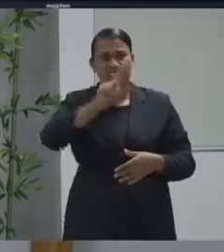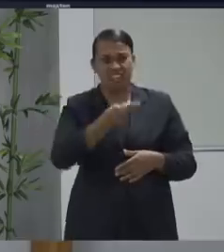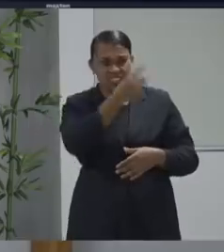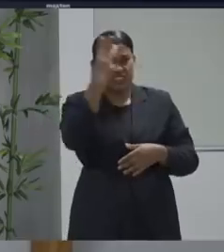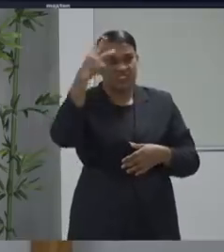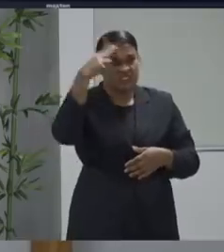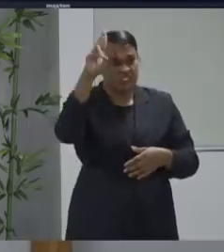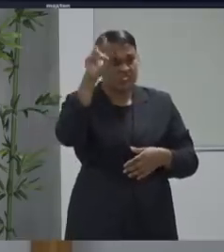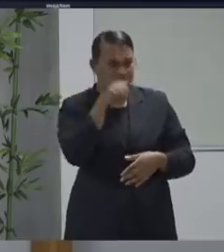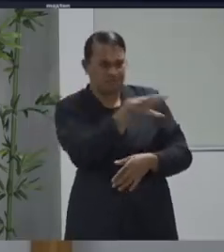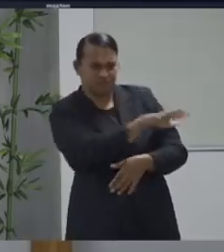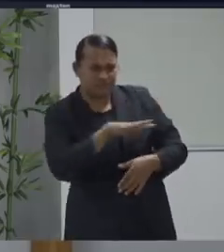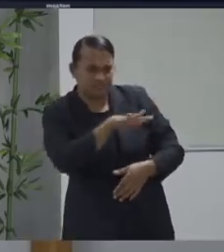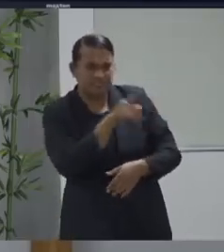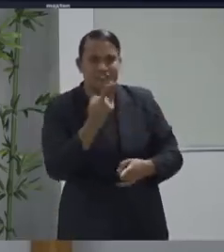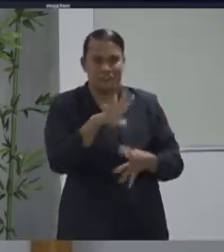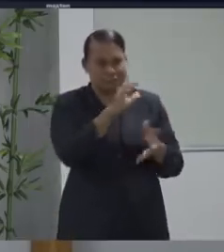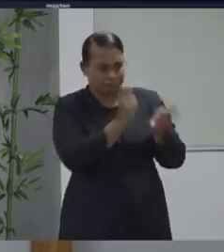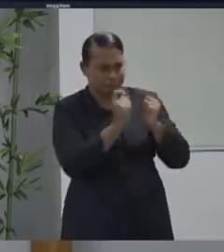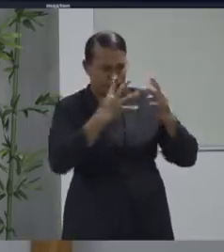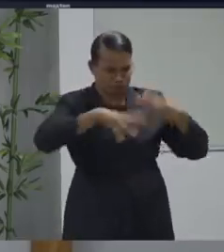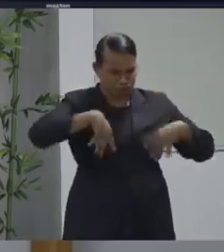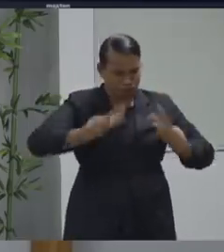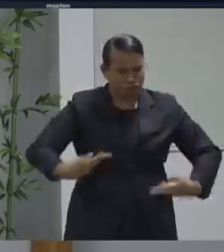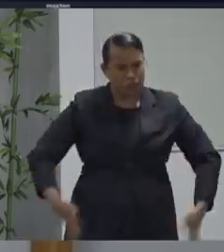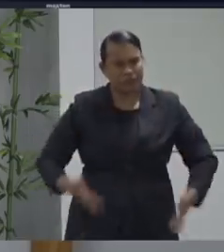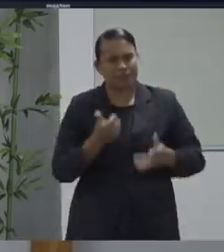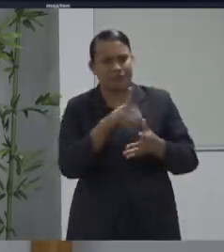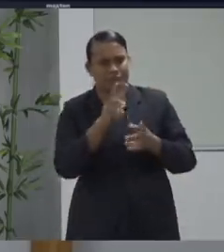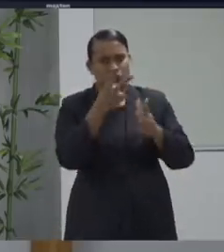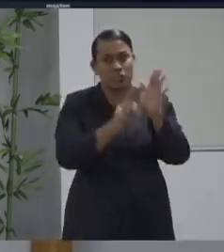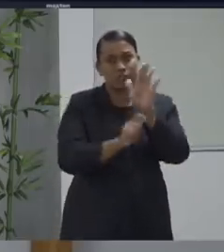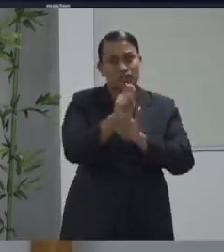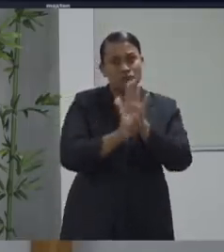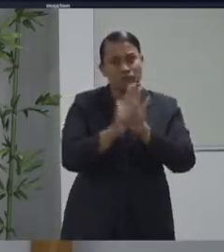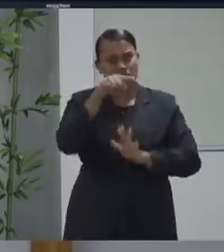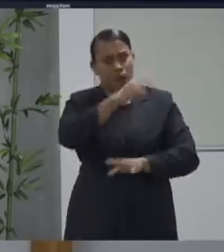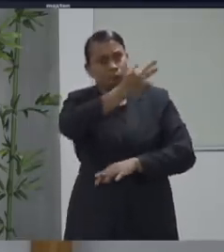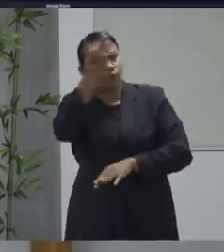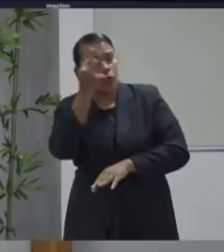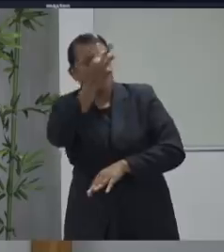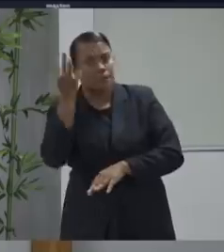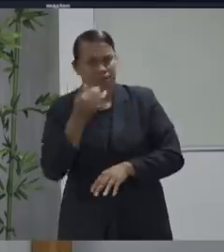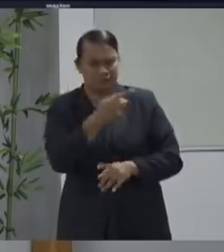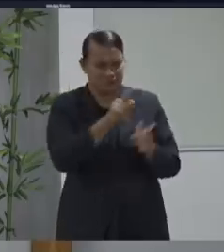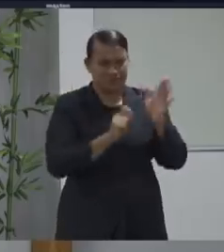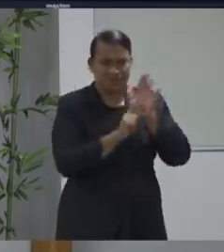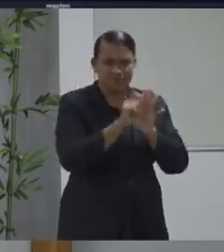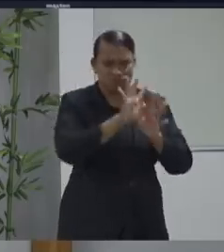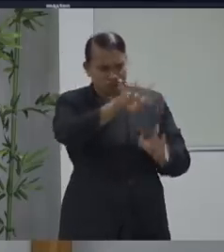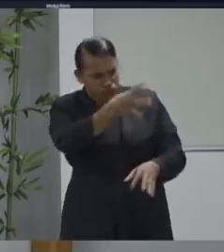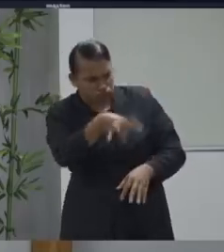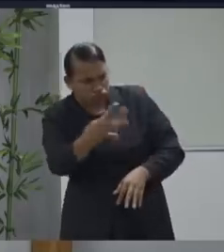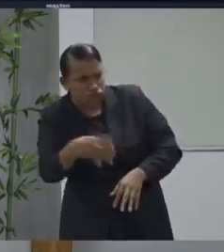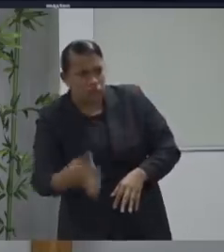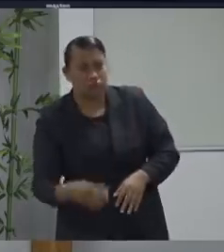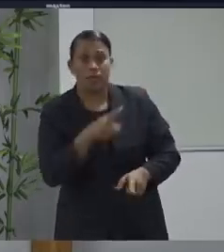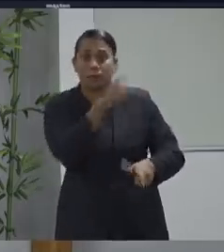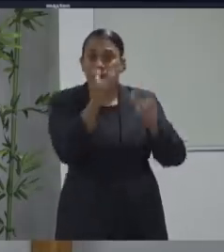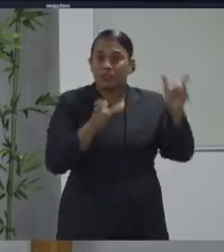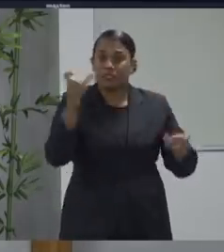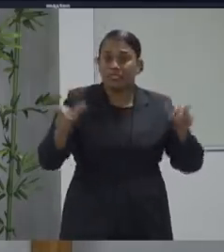been screened for fevers through temperature checks and in-person